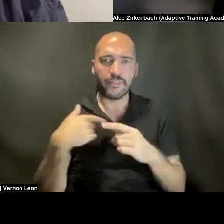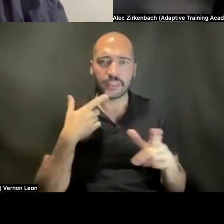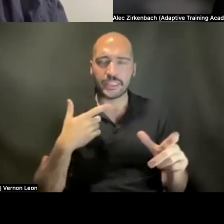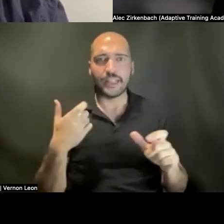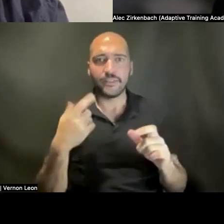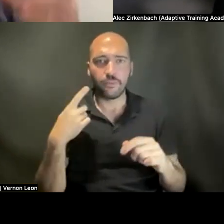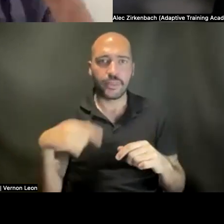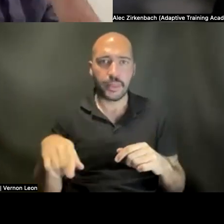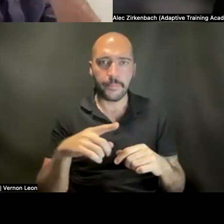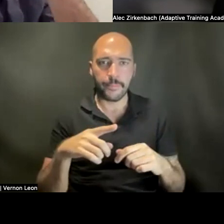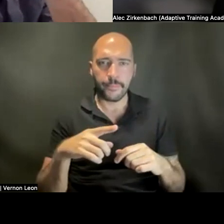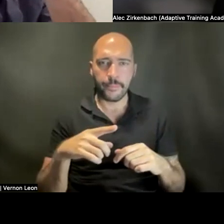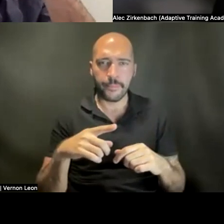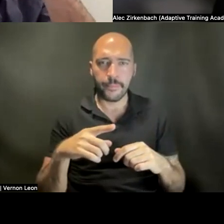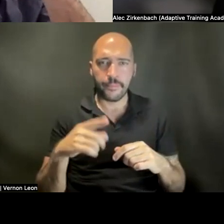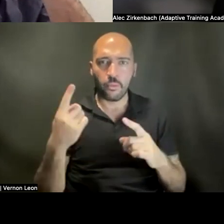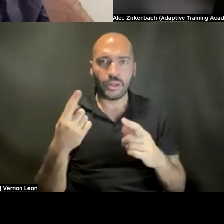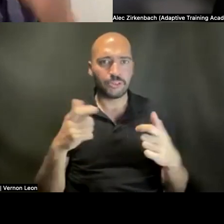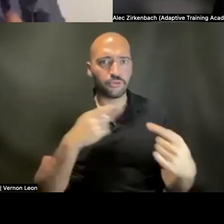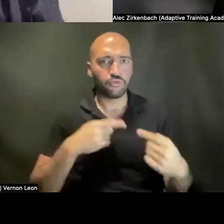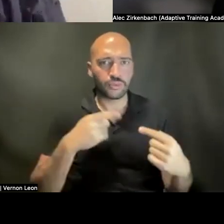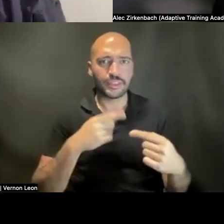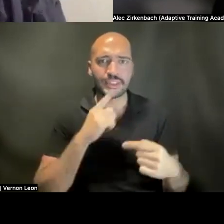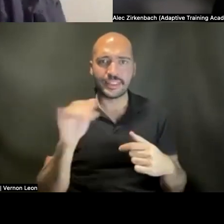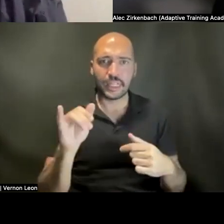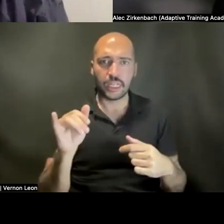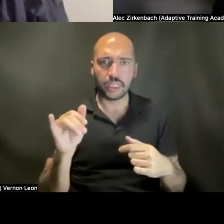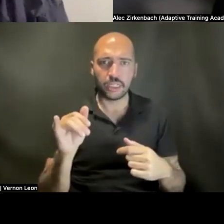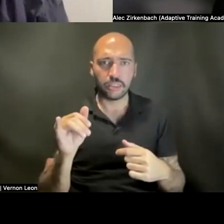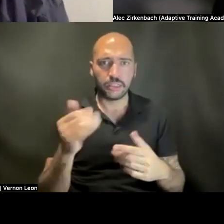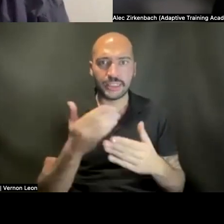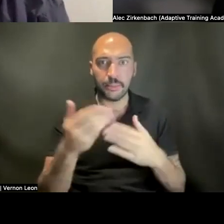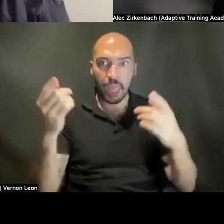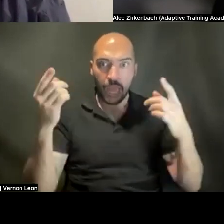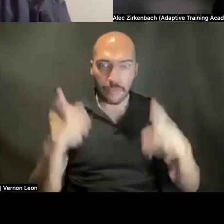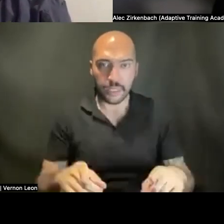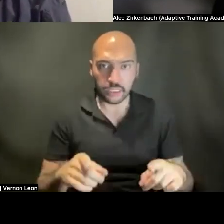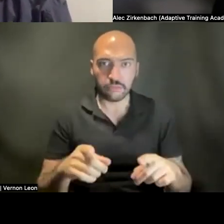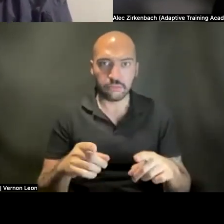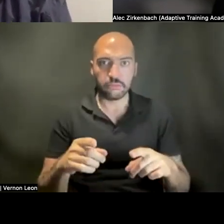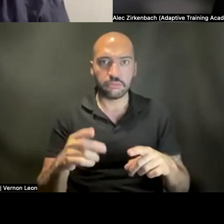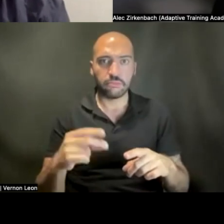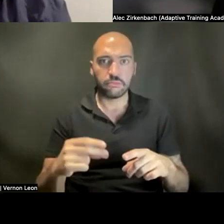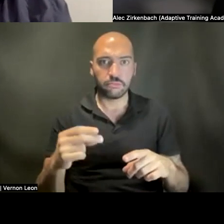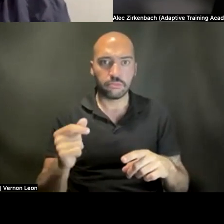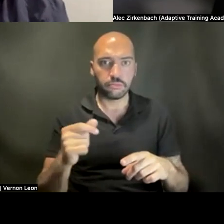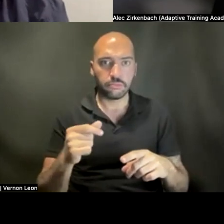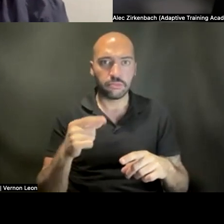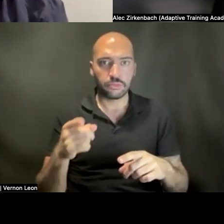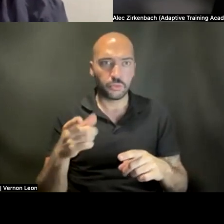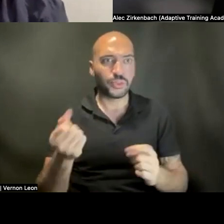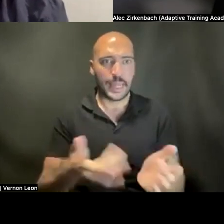think that was one of the big struggles, is like, something happened. All right, you're getting